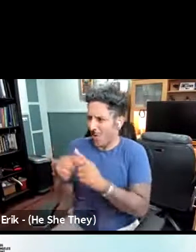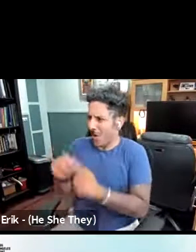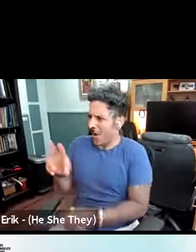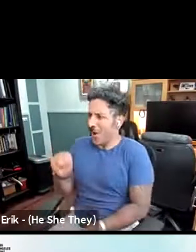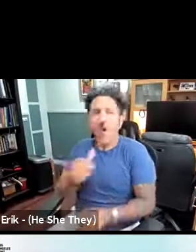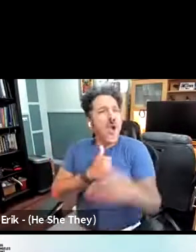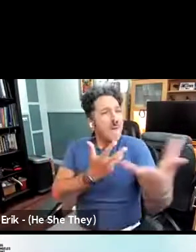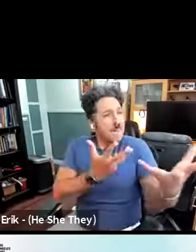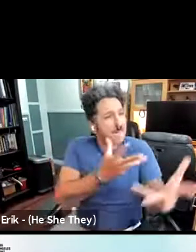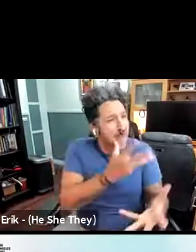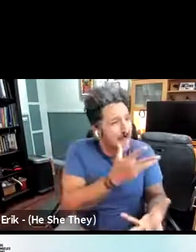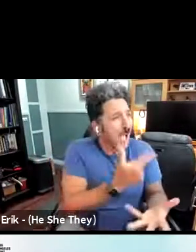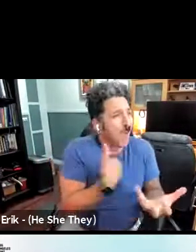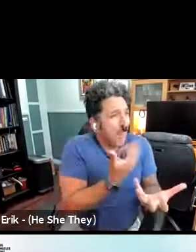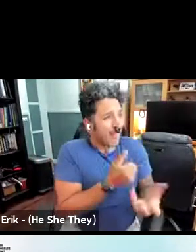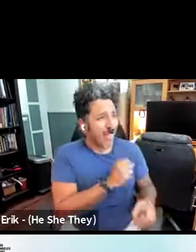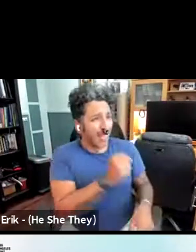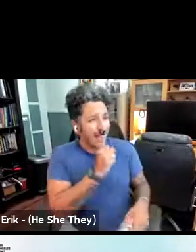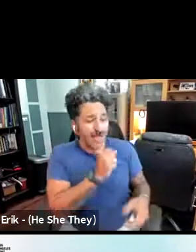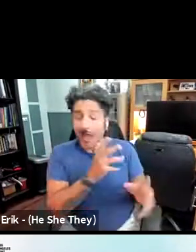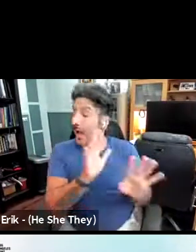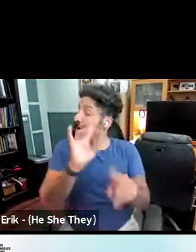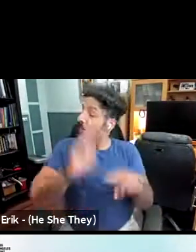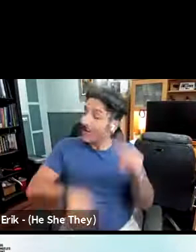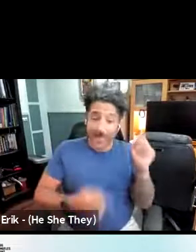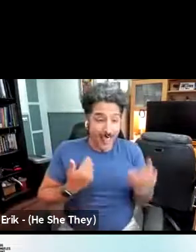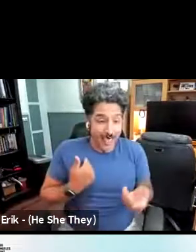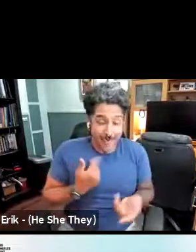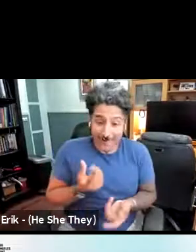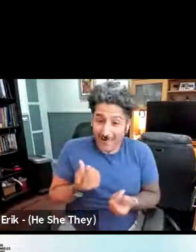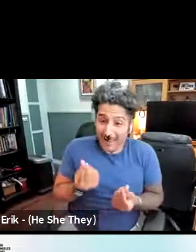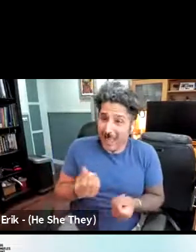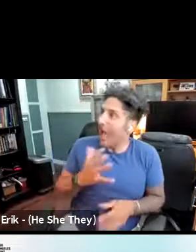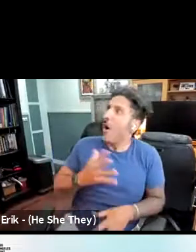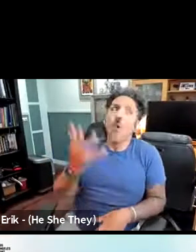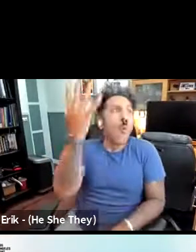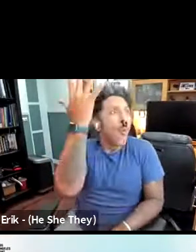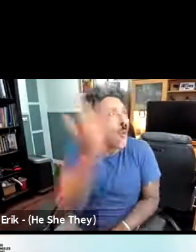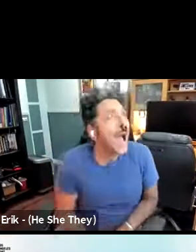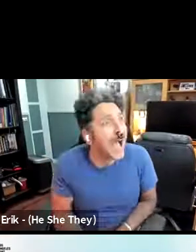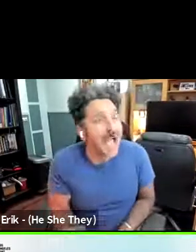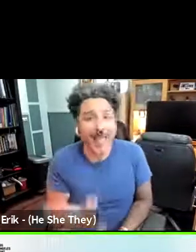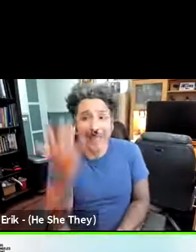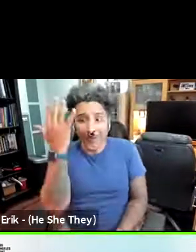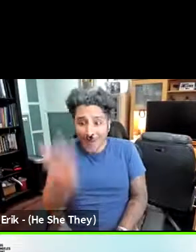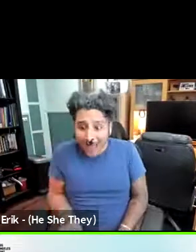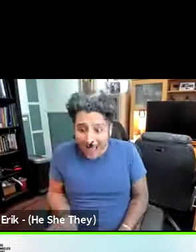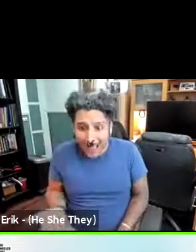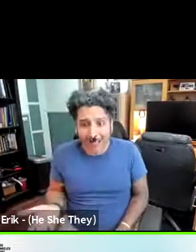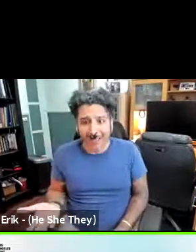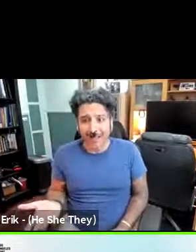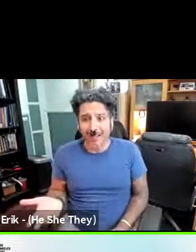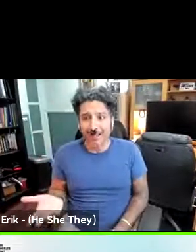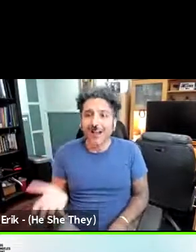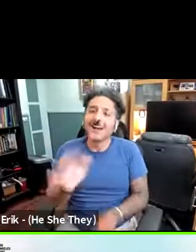lollipop. Baby, you can't have it now. Why? Why? So I was trained